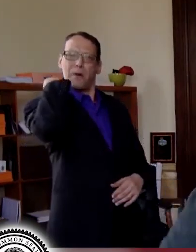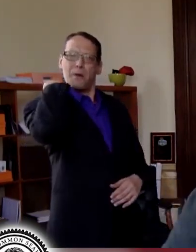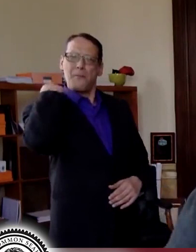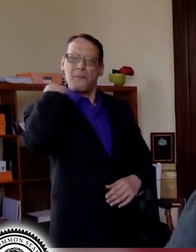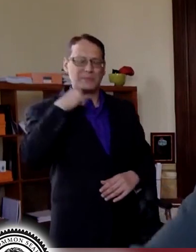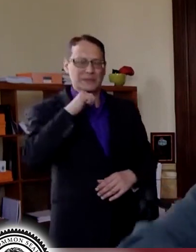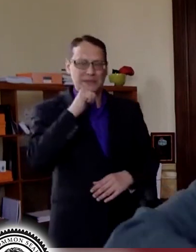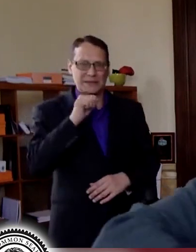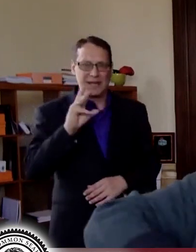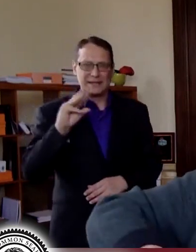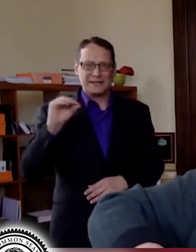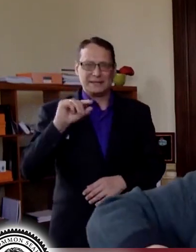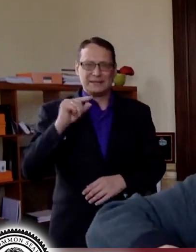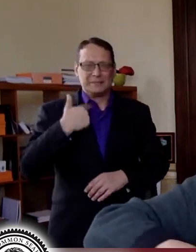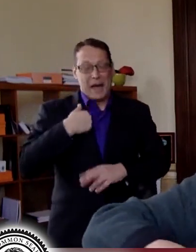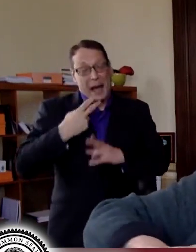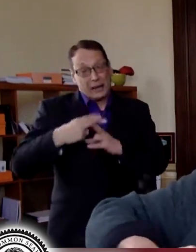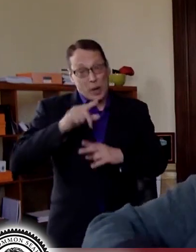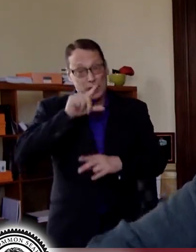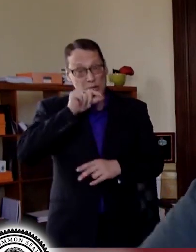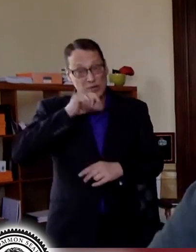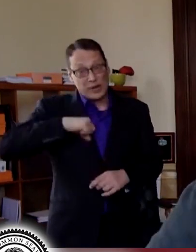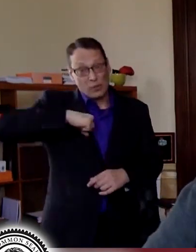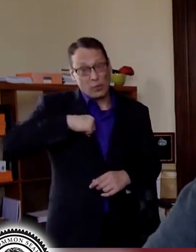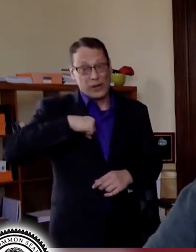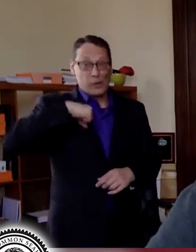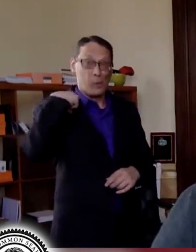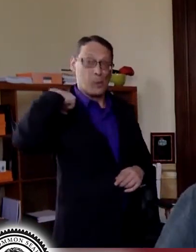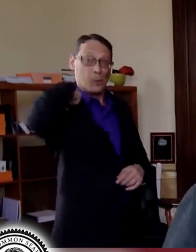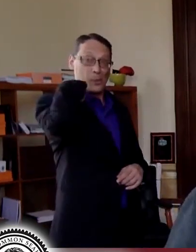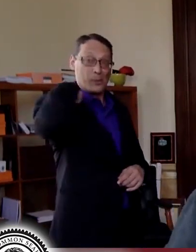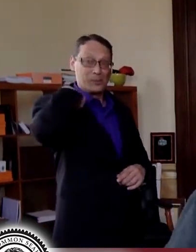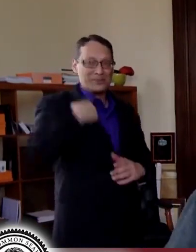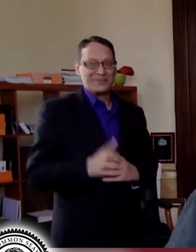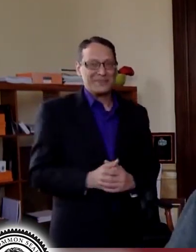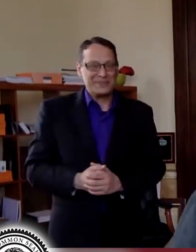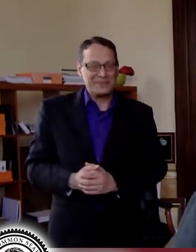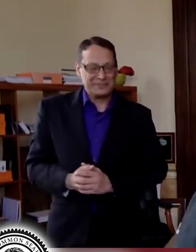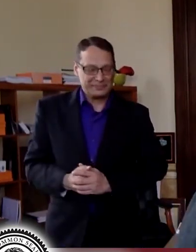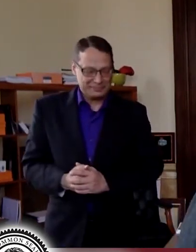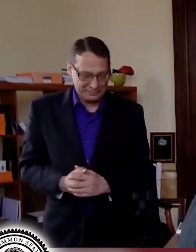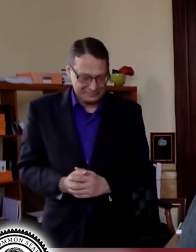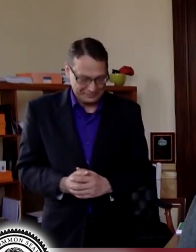6 feet apart. I call it the chicken wing. I don't know if you guys like that or not, but